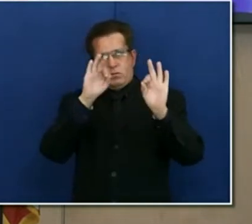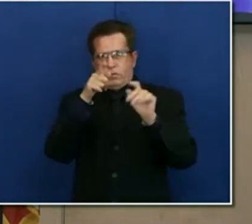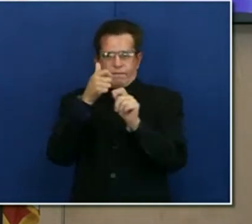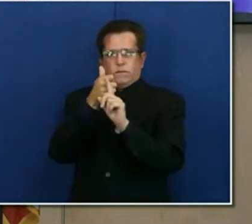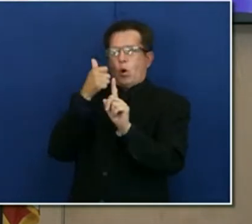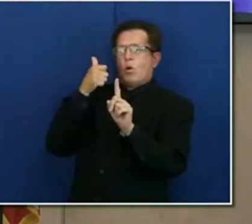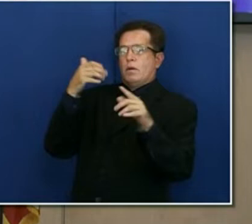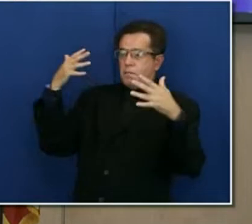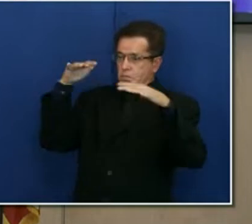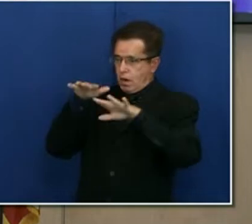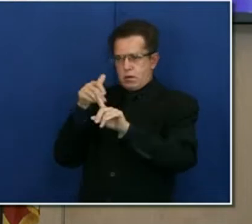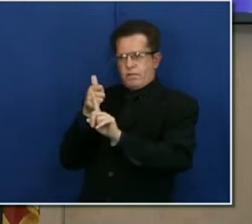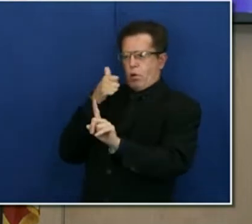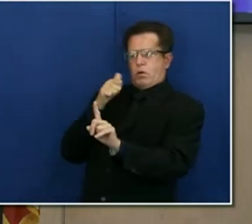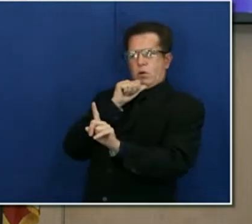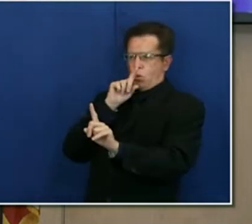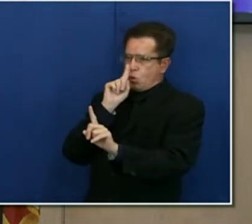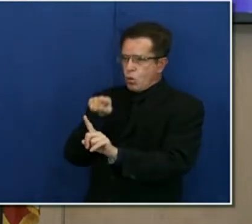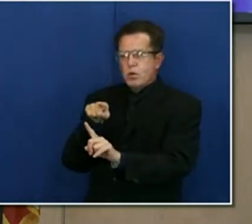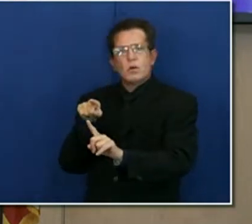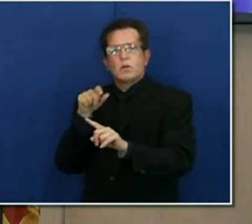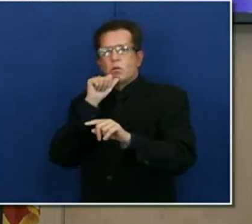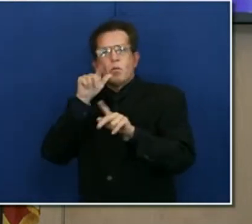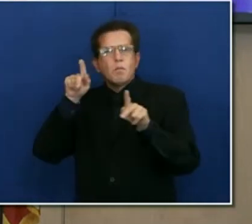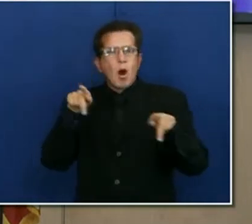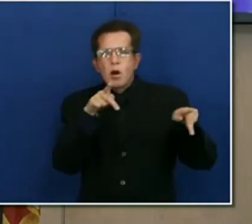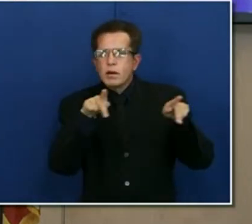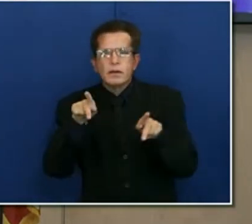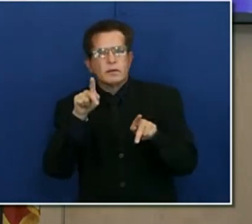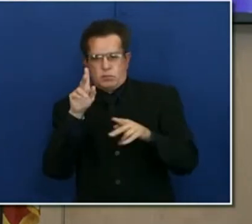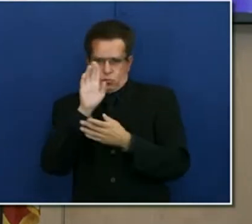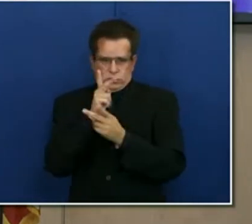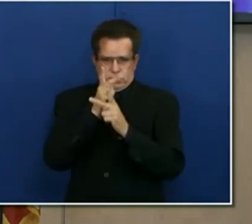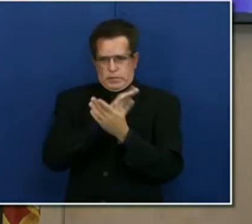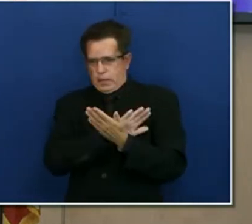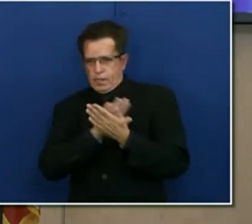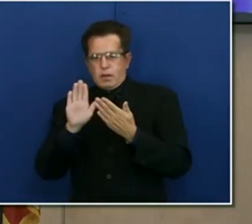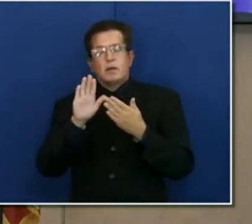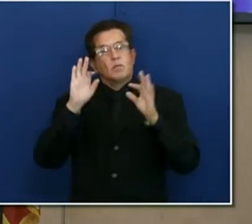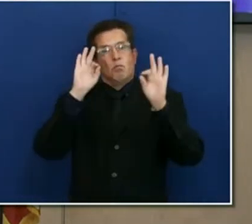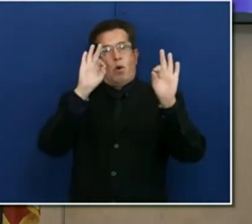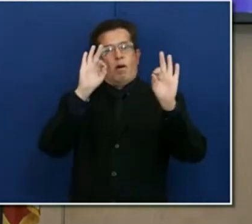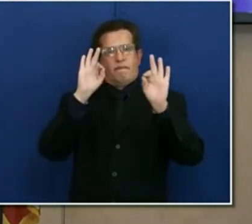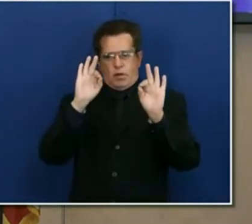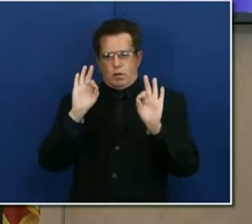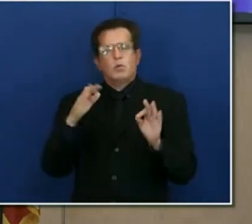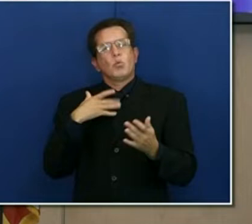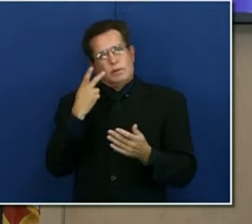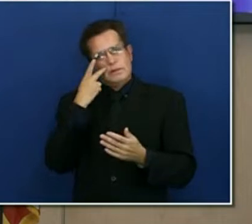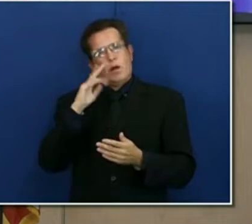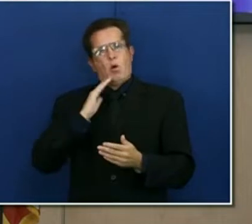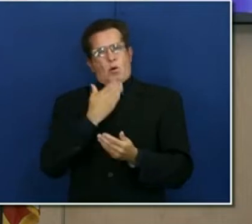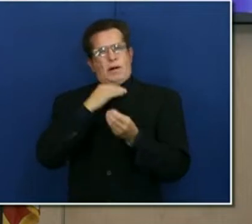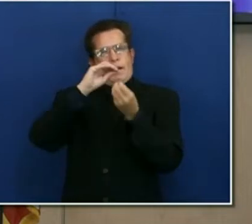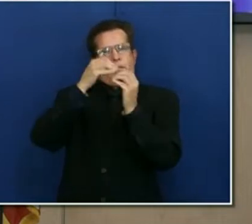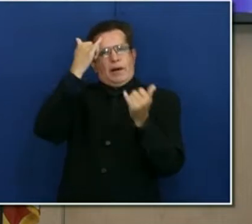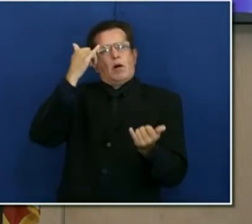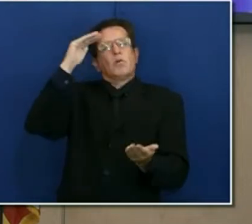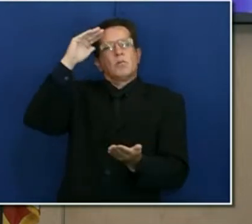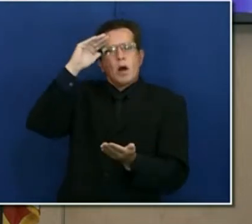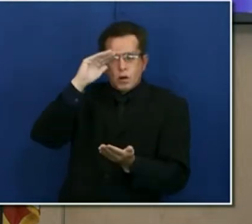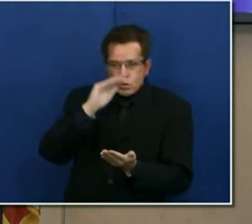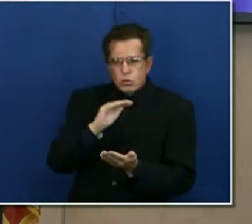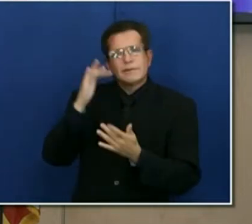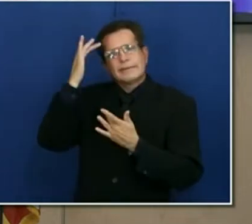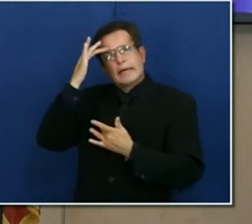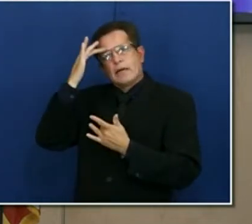physically distancing people they don't live with, they're washing their hands. The reality is we'd like to see our case counts descending. That not only gives us the